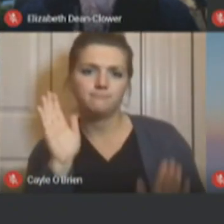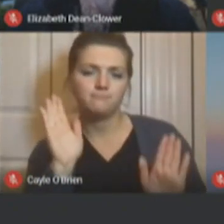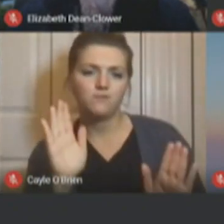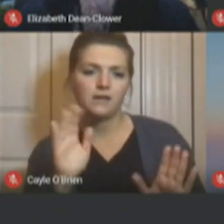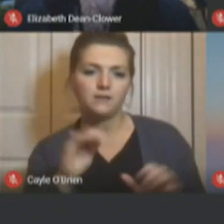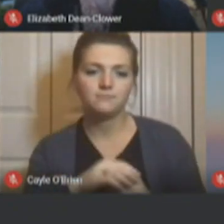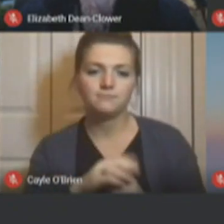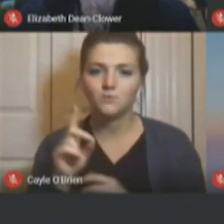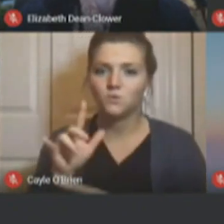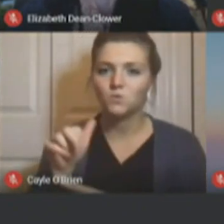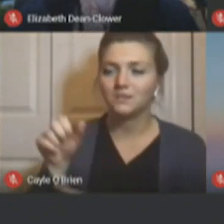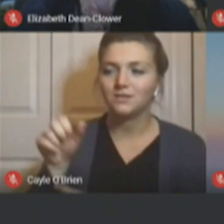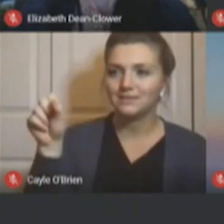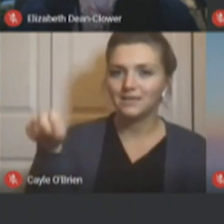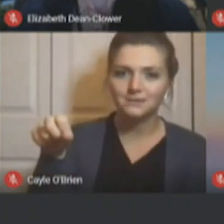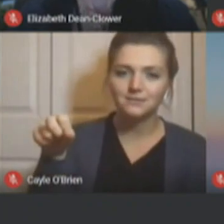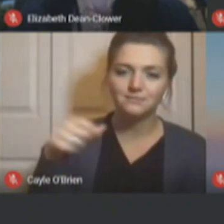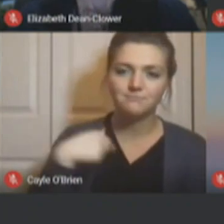board.